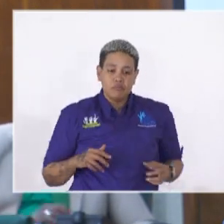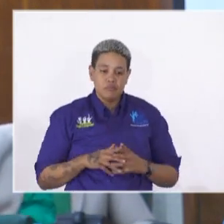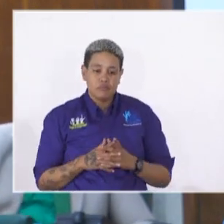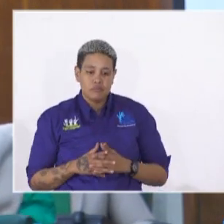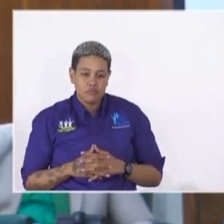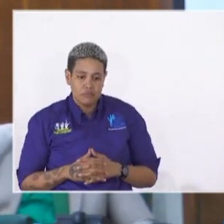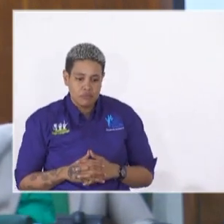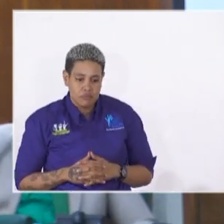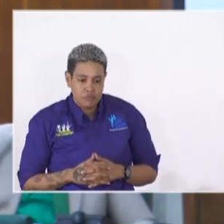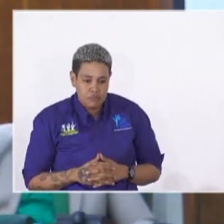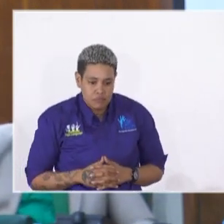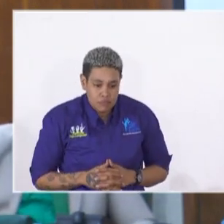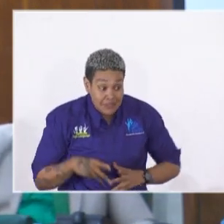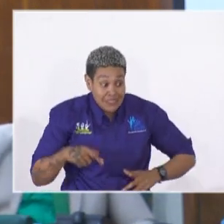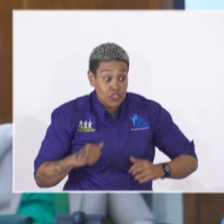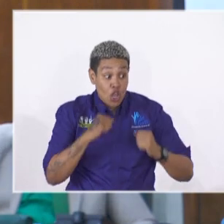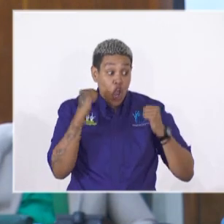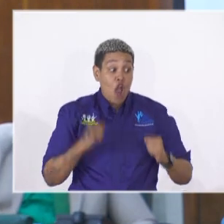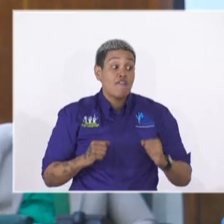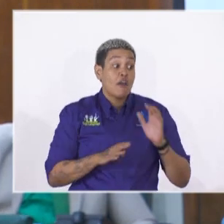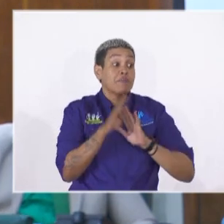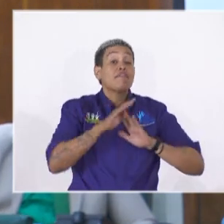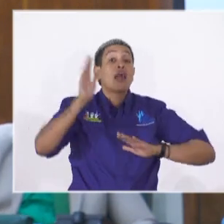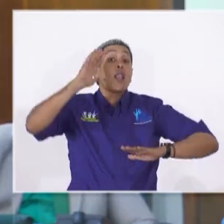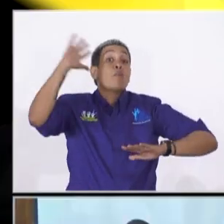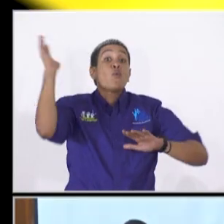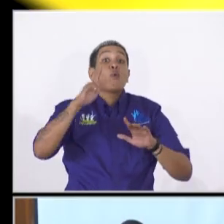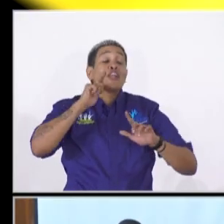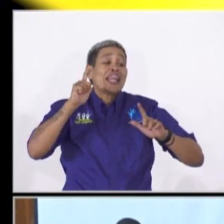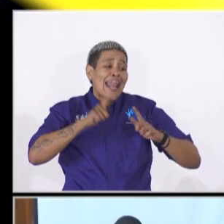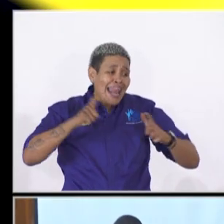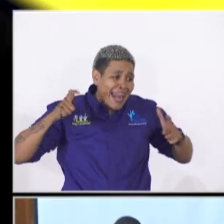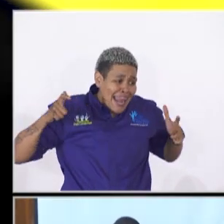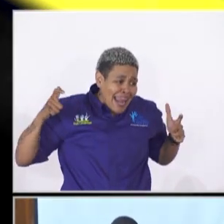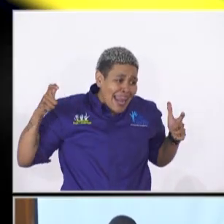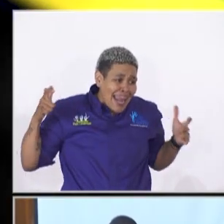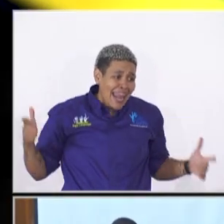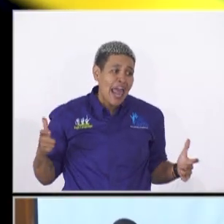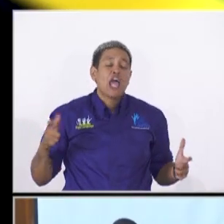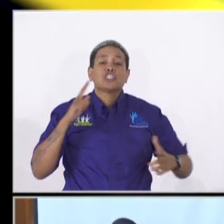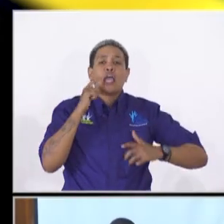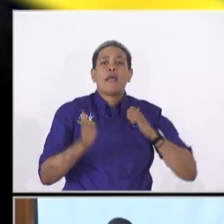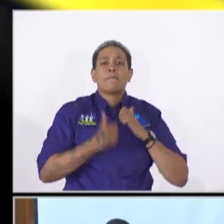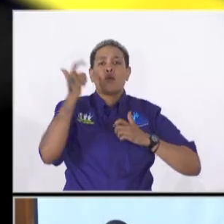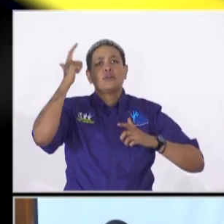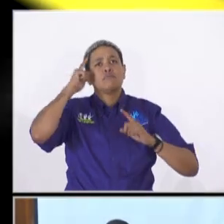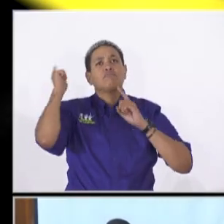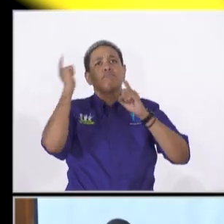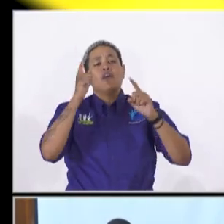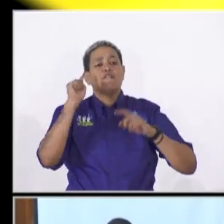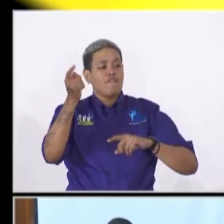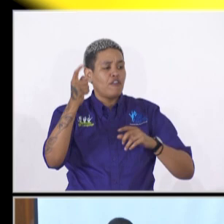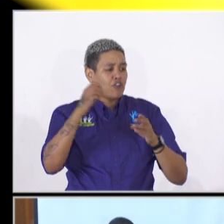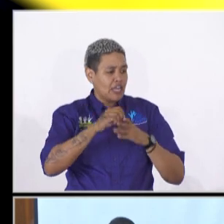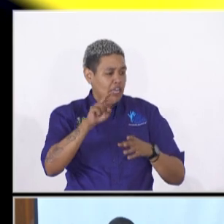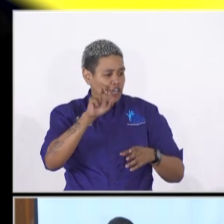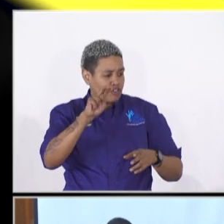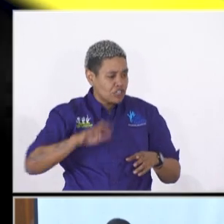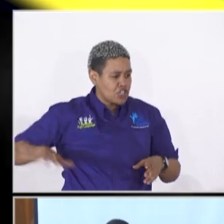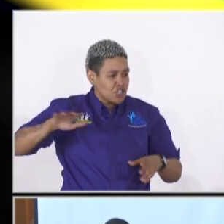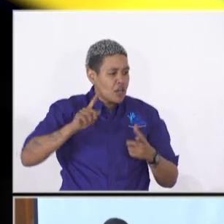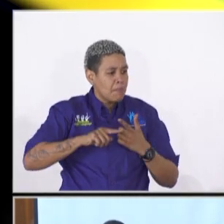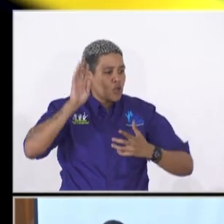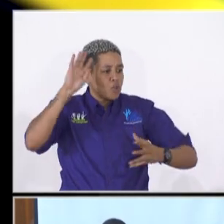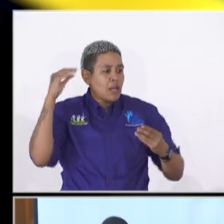This long-term development will be the largest and most ambitious of its type in the region and